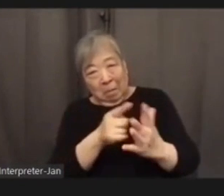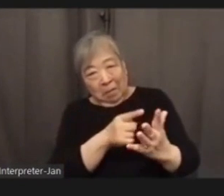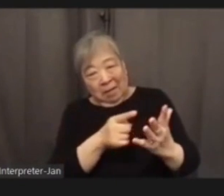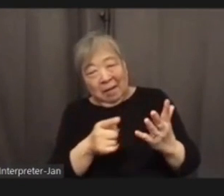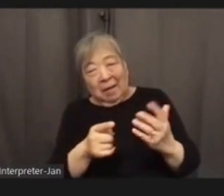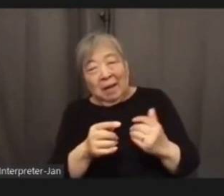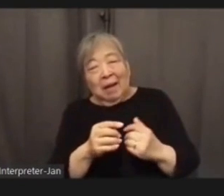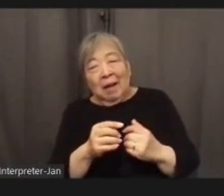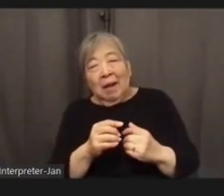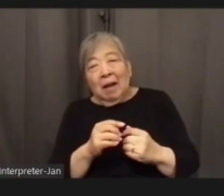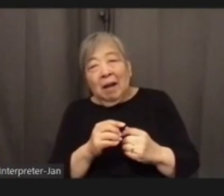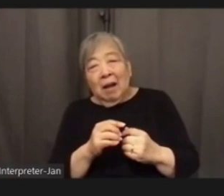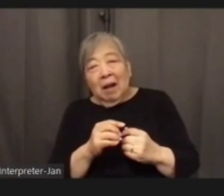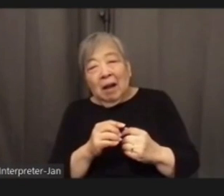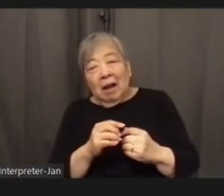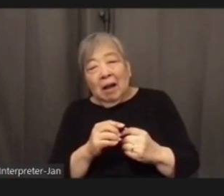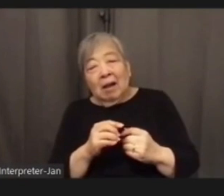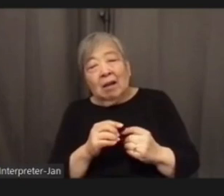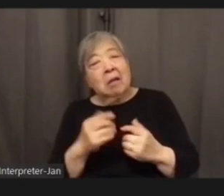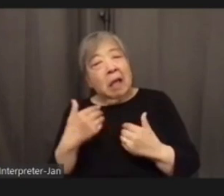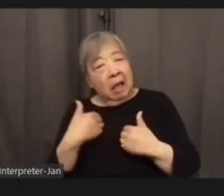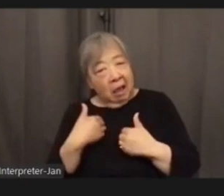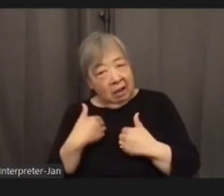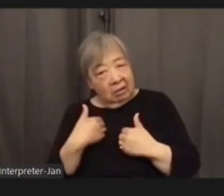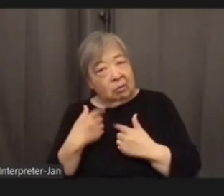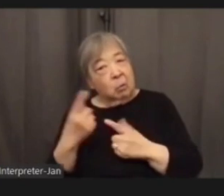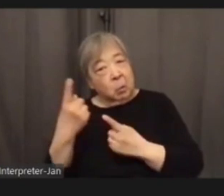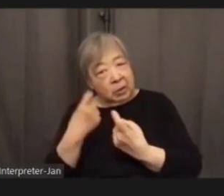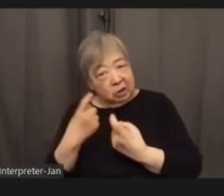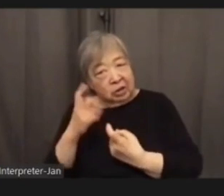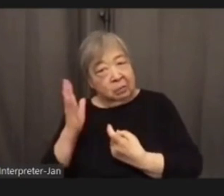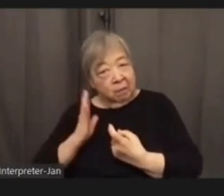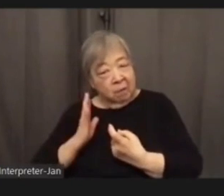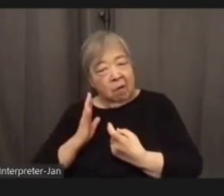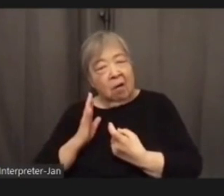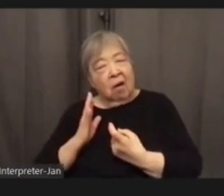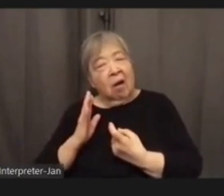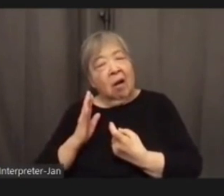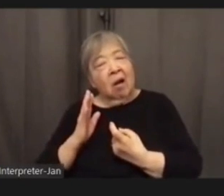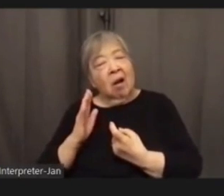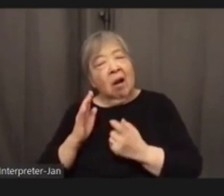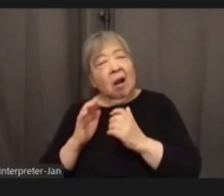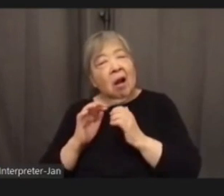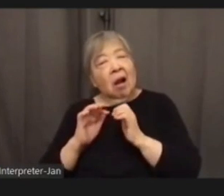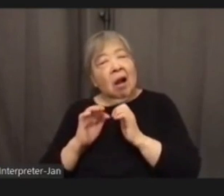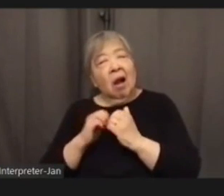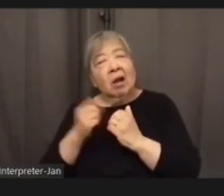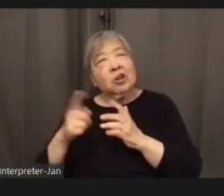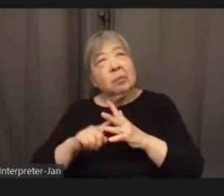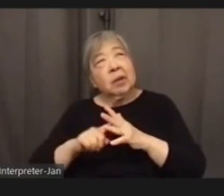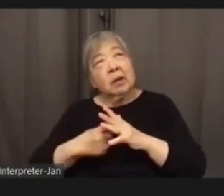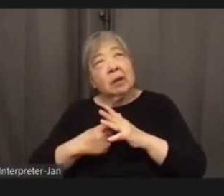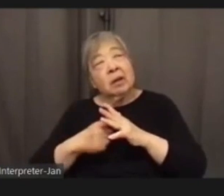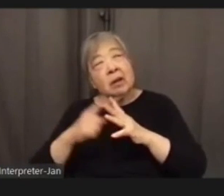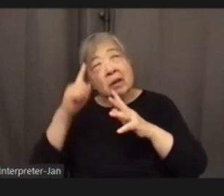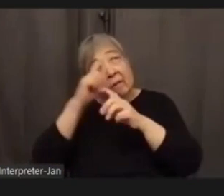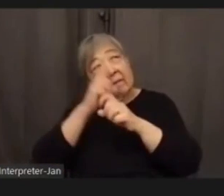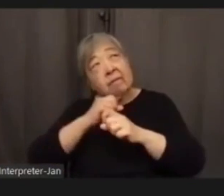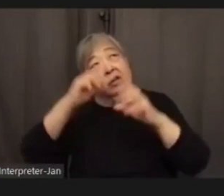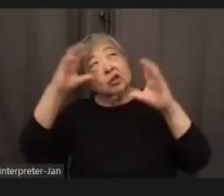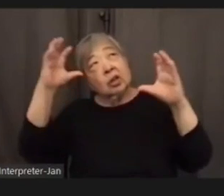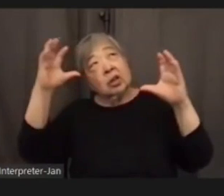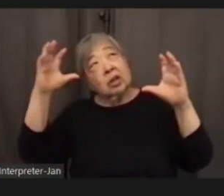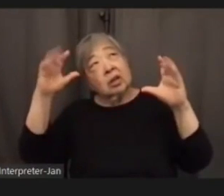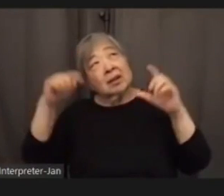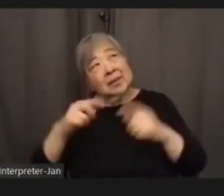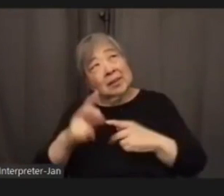screen. We had some questions early about how do you begin visioning an album of this